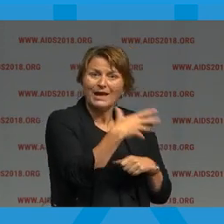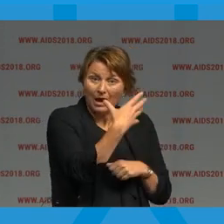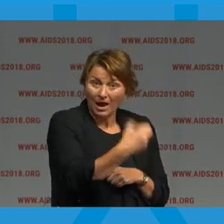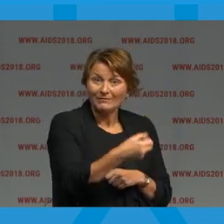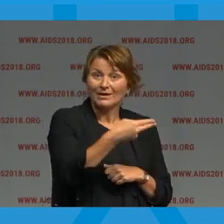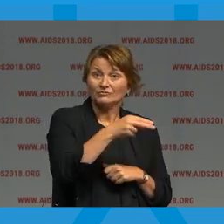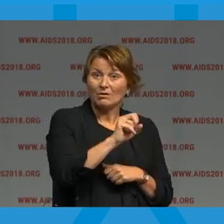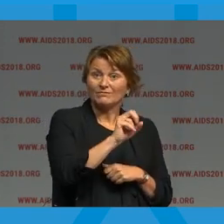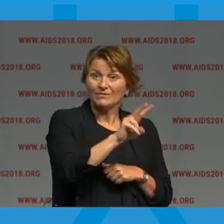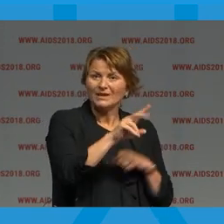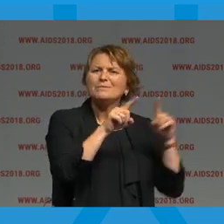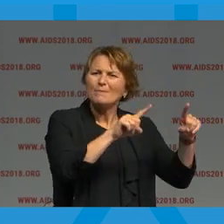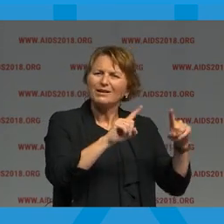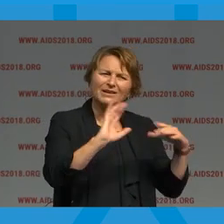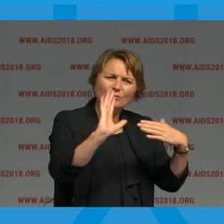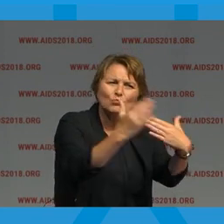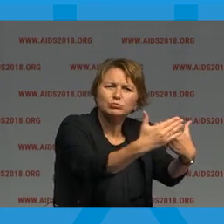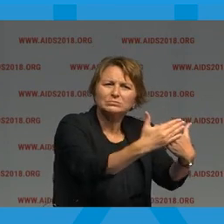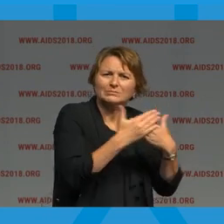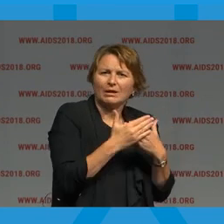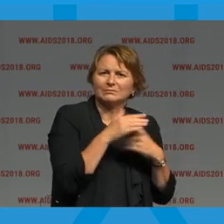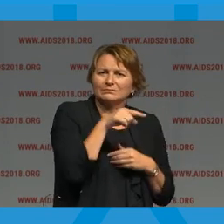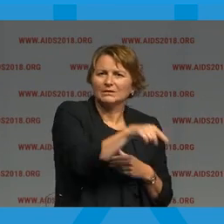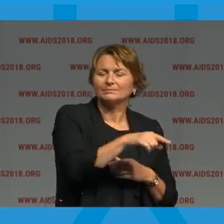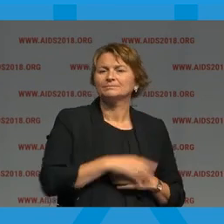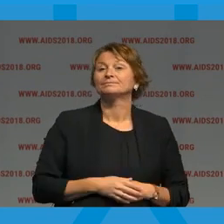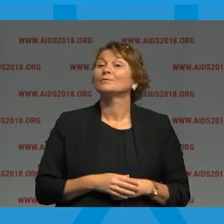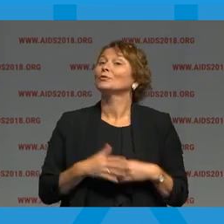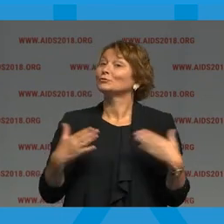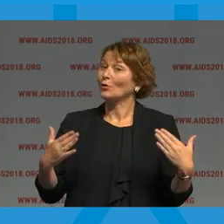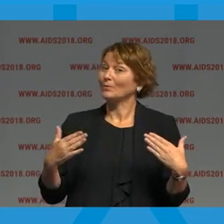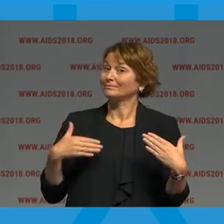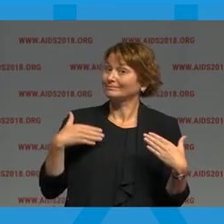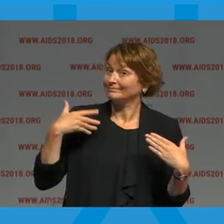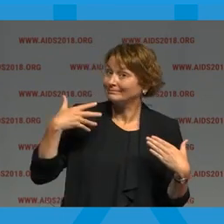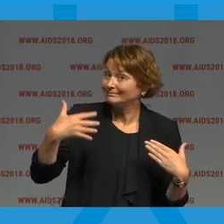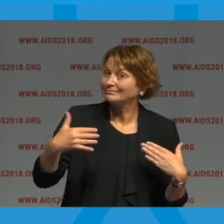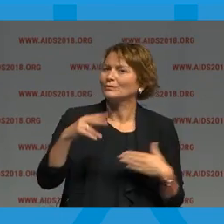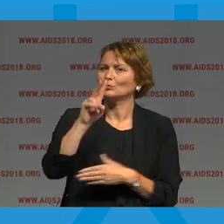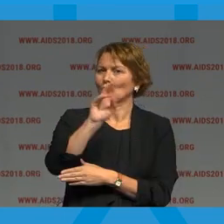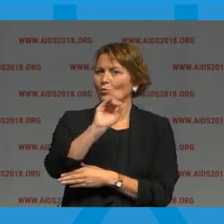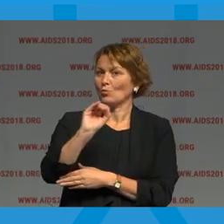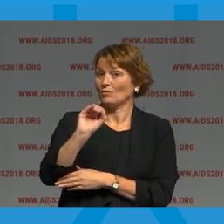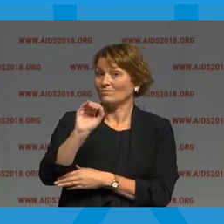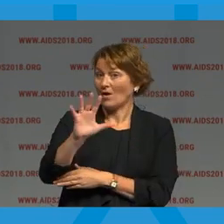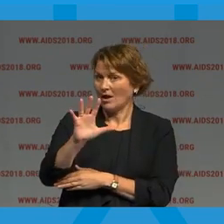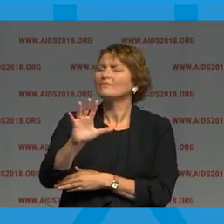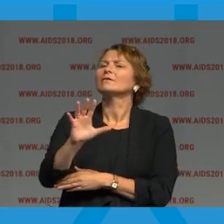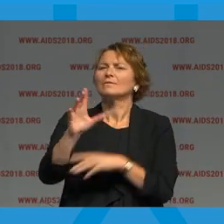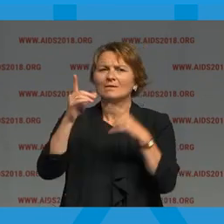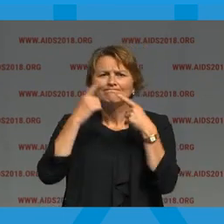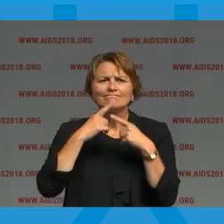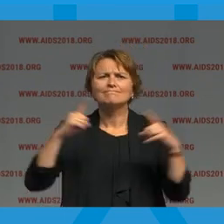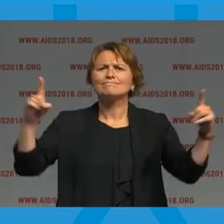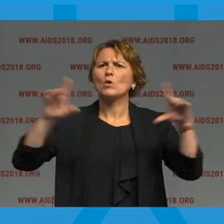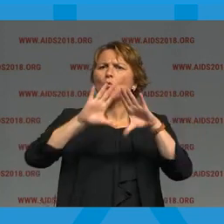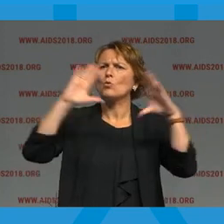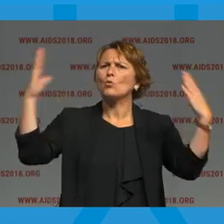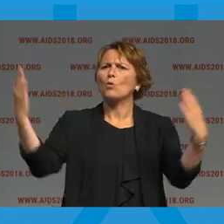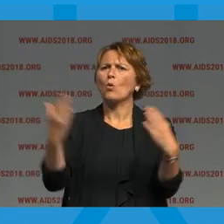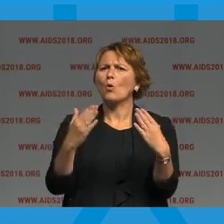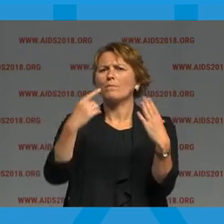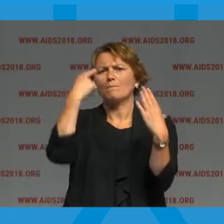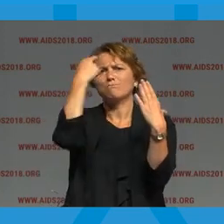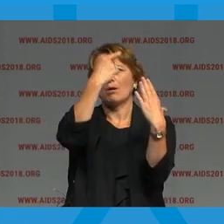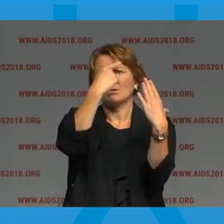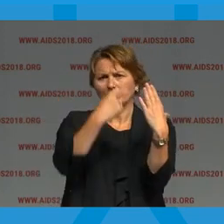HIV. So in 2005, we announced a global policy for our employees and their dependents,